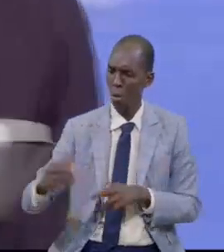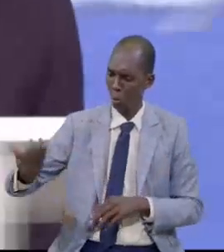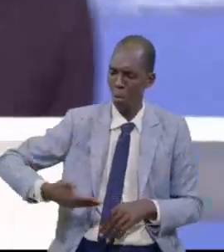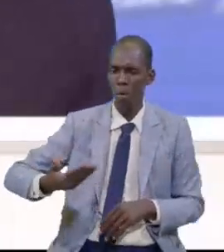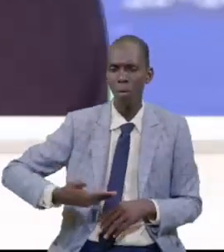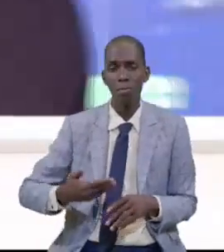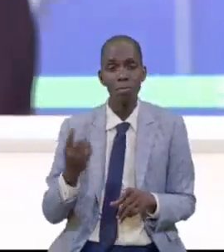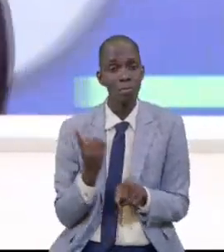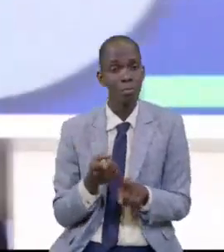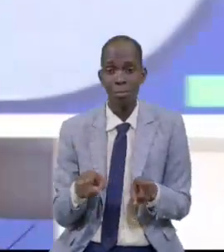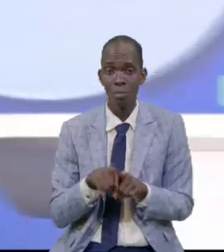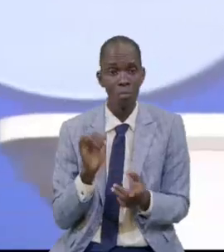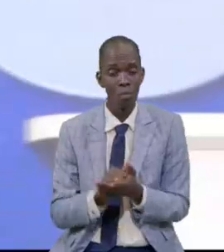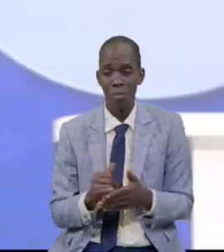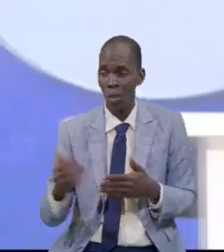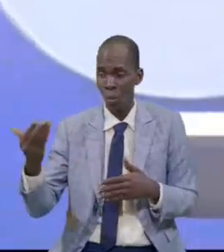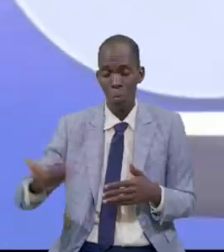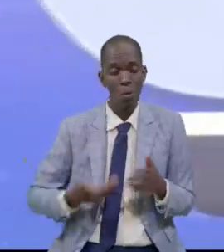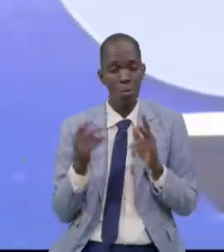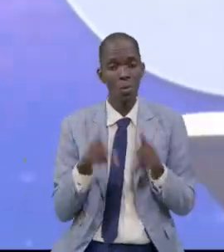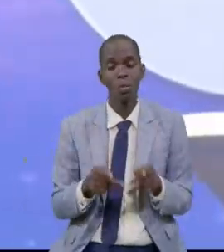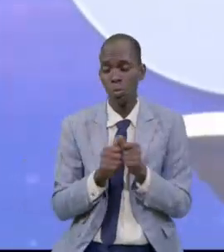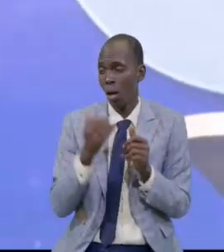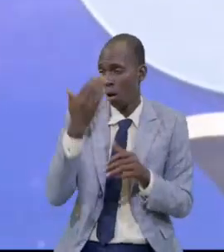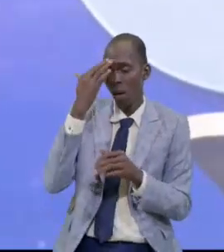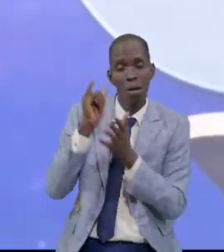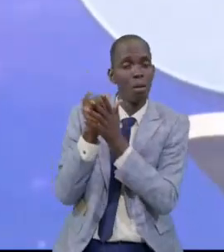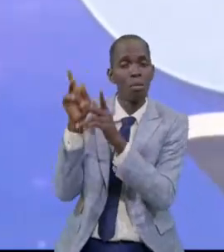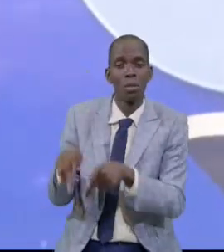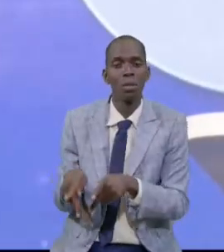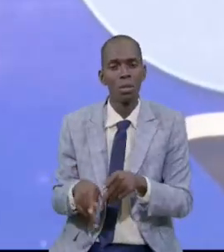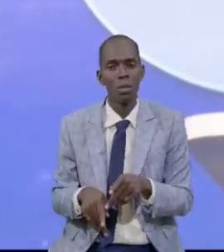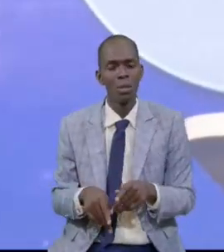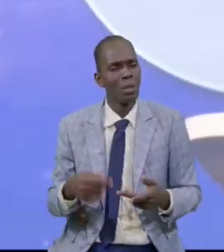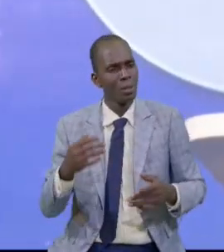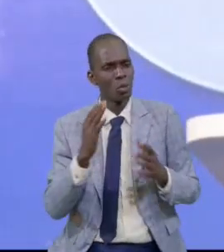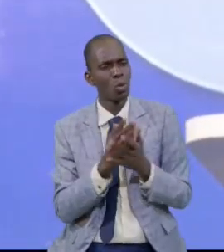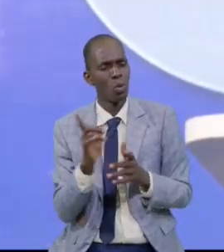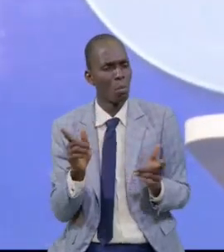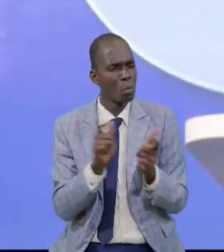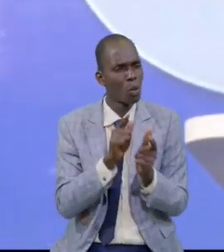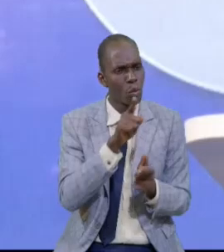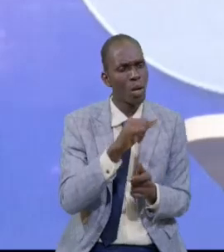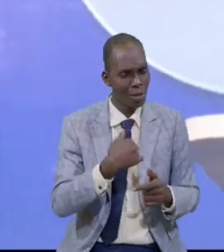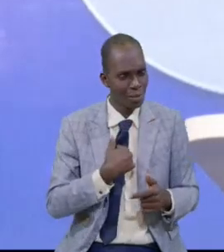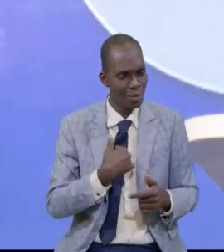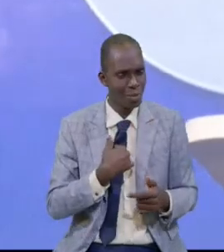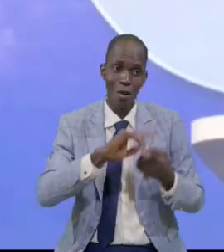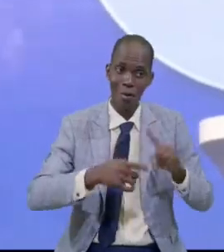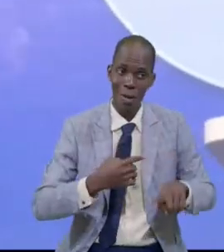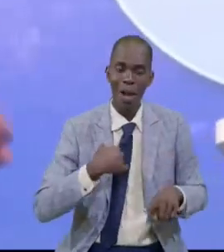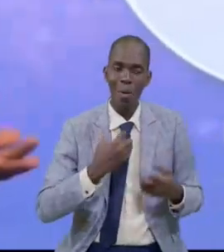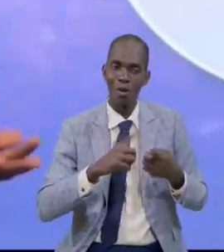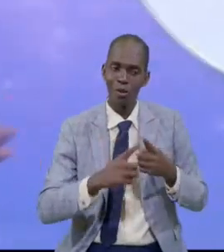Of course, here am I. And I want to have, and I want to take everything you have. Look,